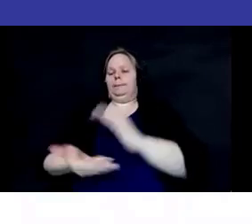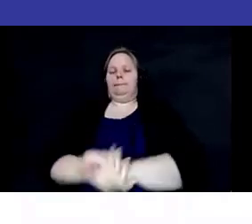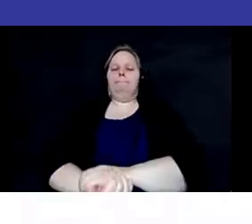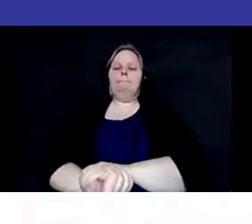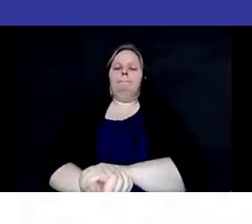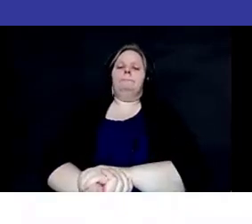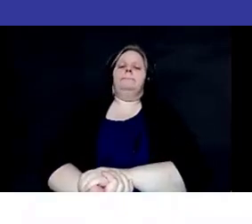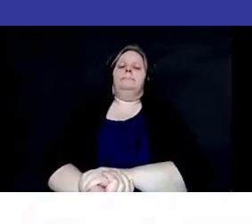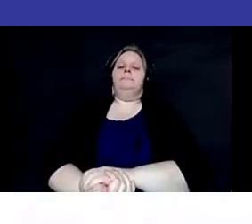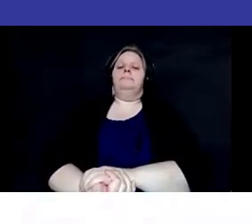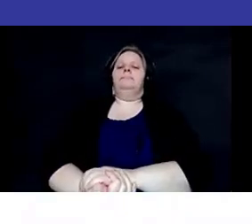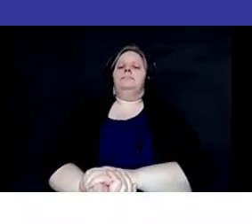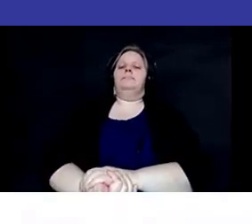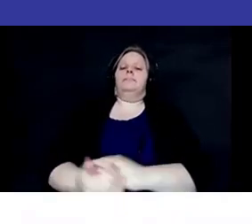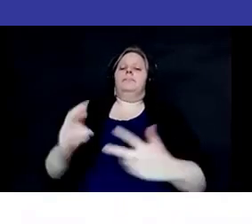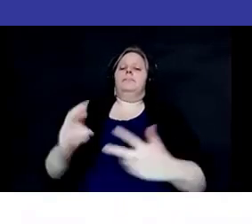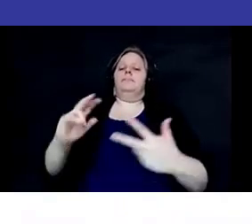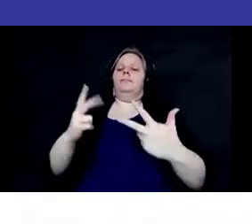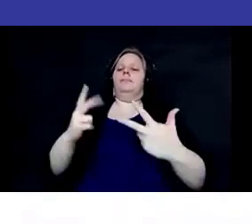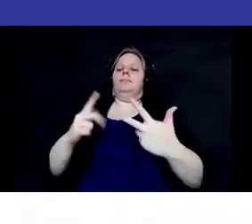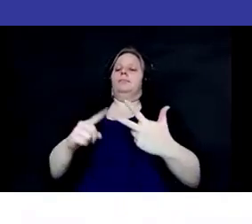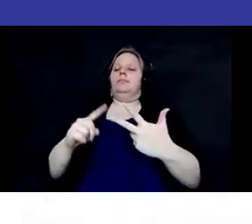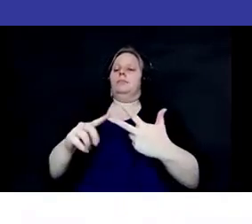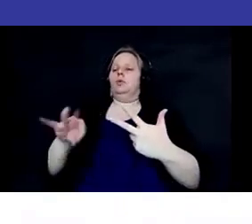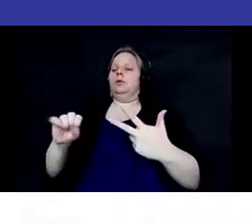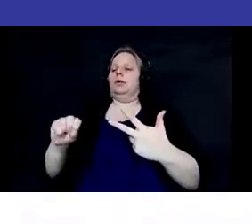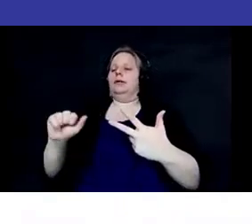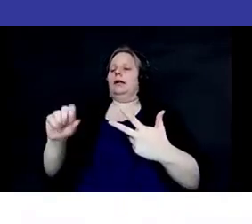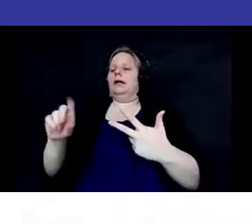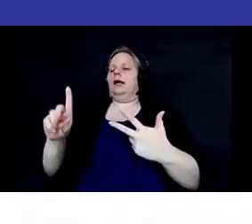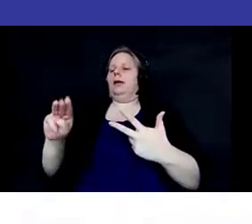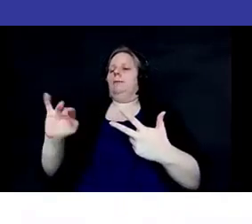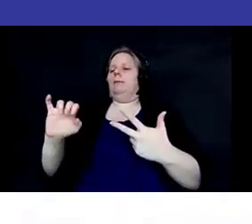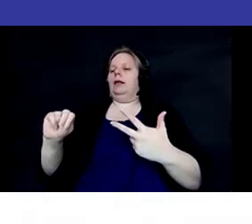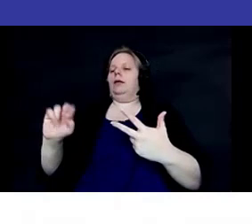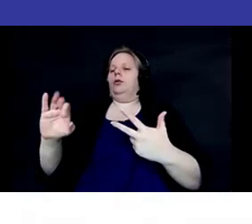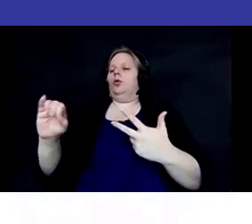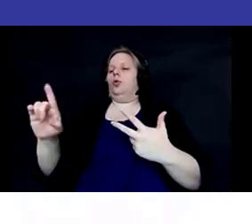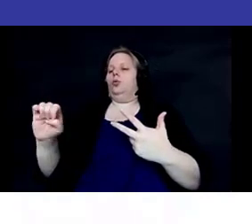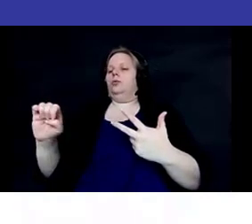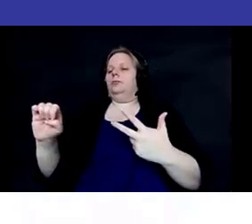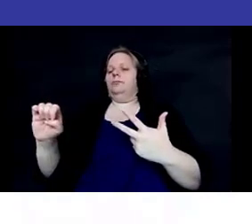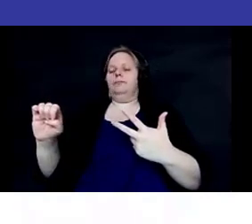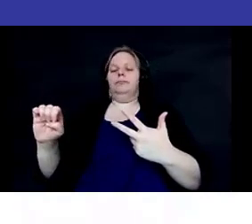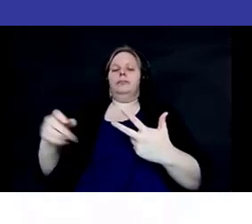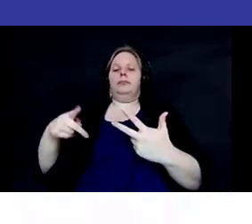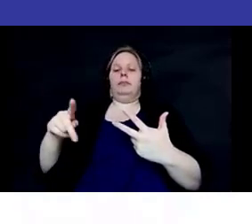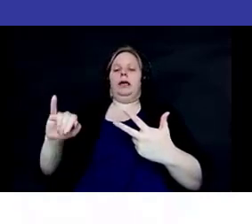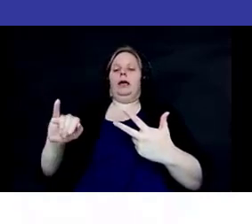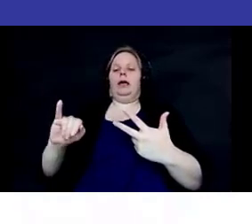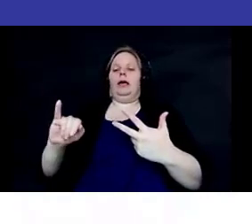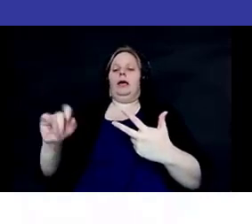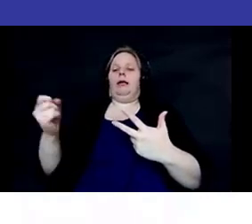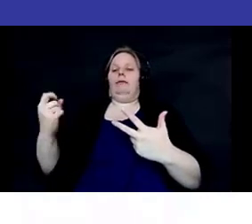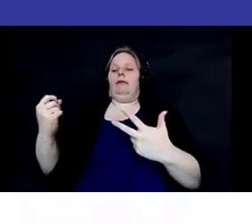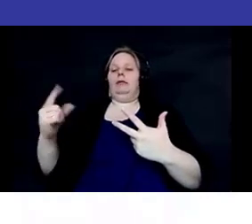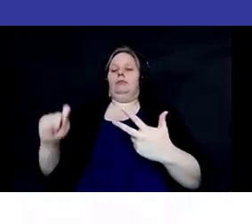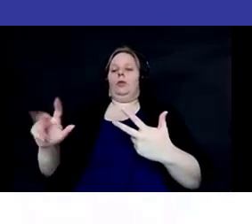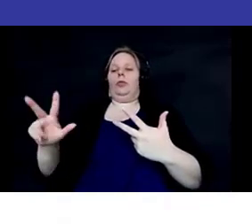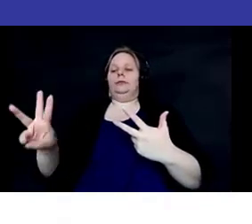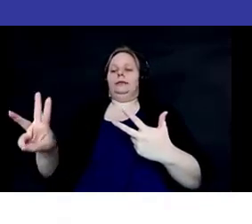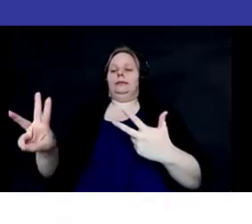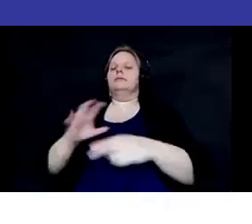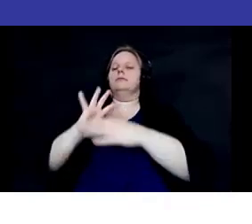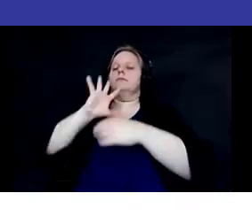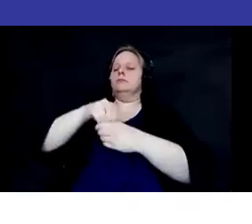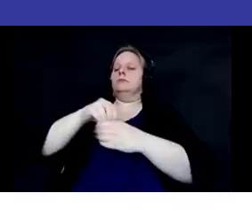And finally, our administrative code, the Wisconsin Administrative Code PI 11, includes rules related